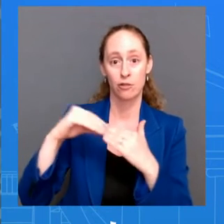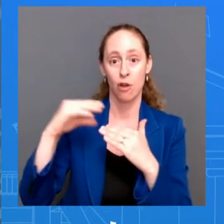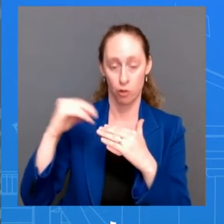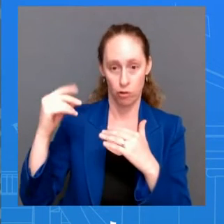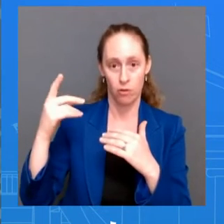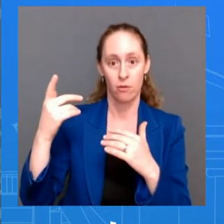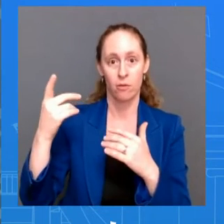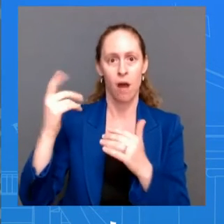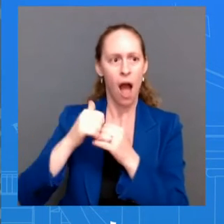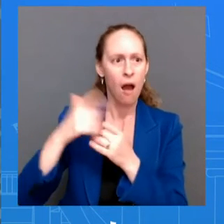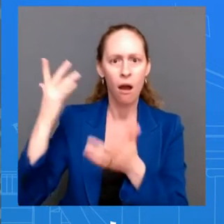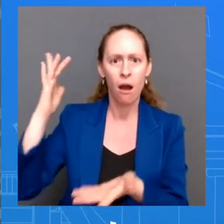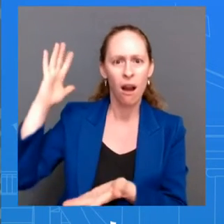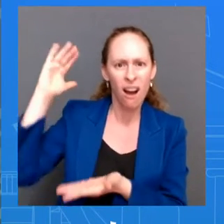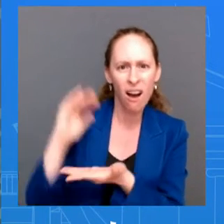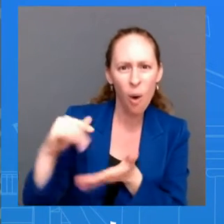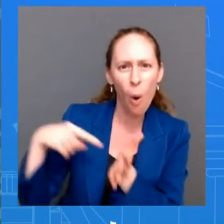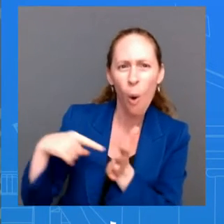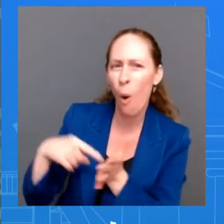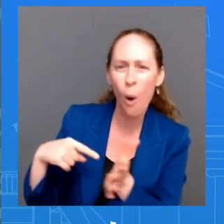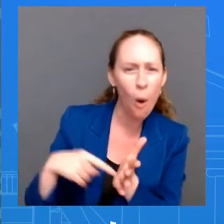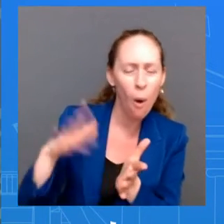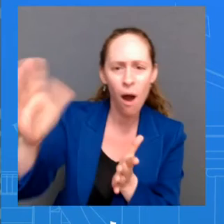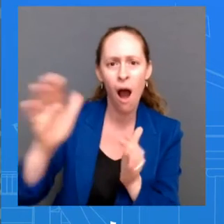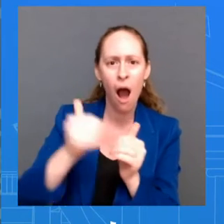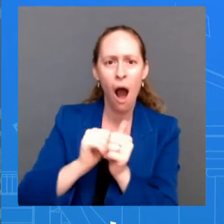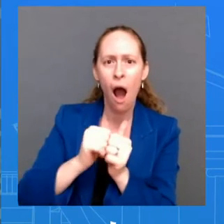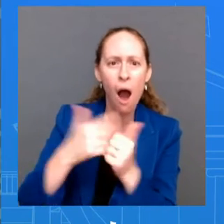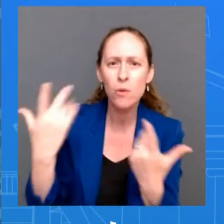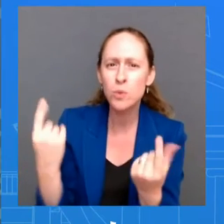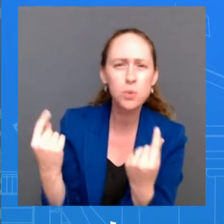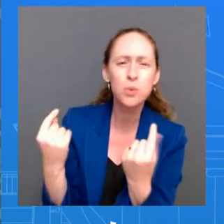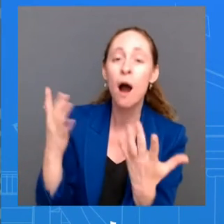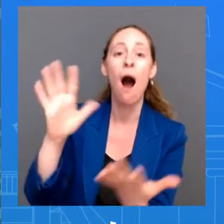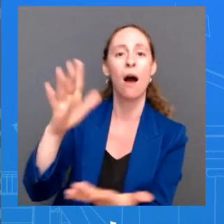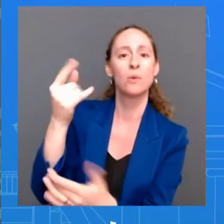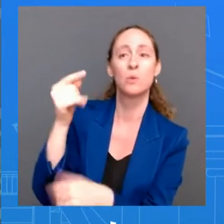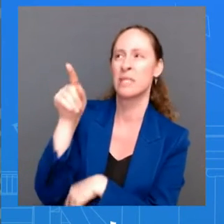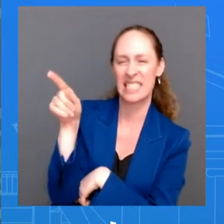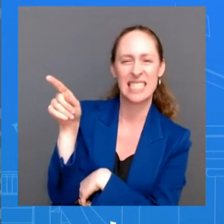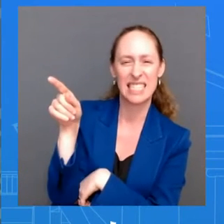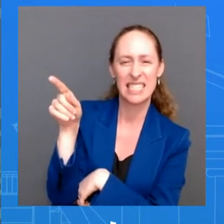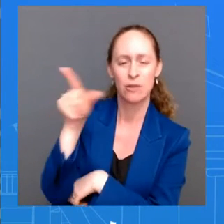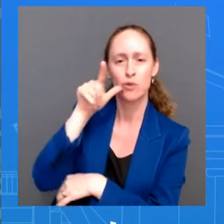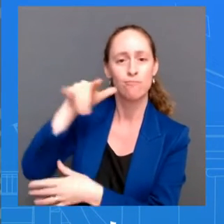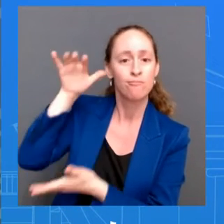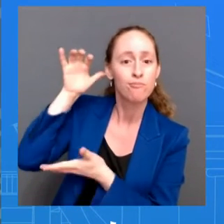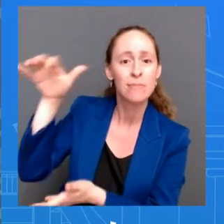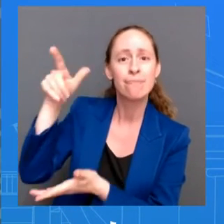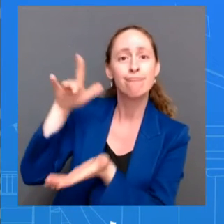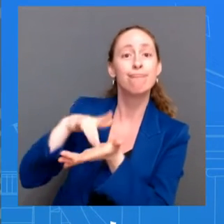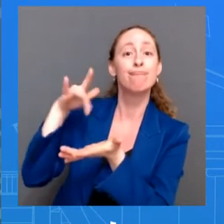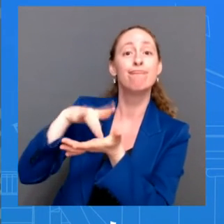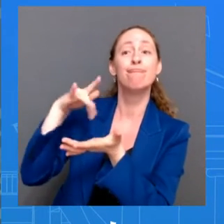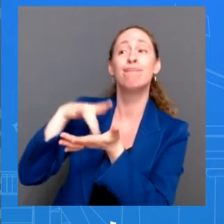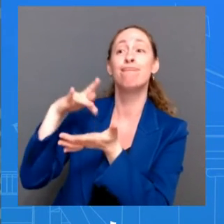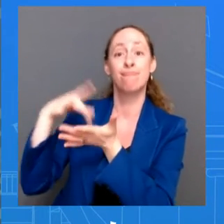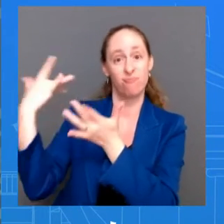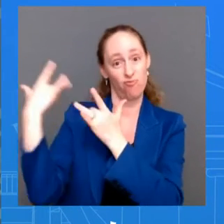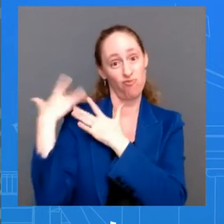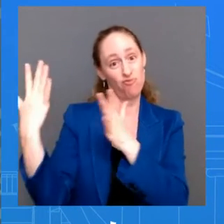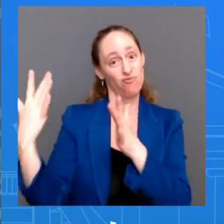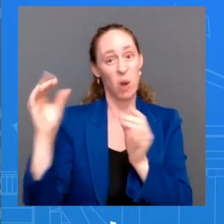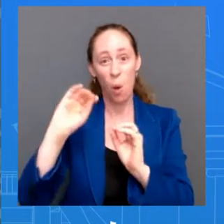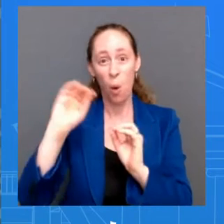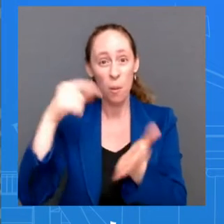wealthy and big corporations that have happened to at the expense of the middle class, including loopholes that allow